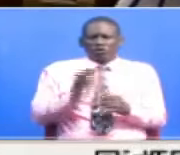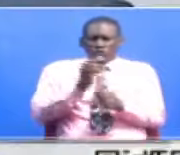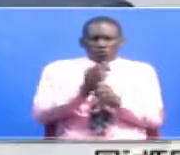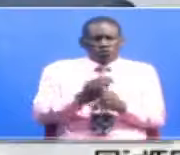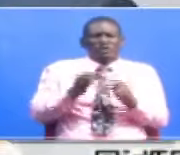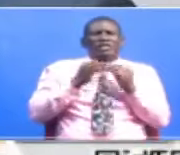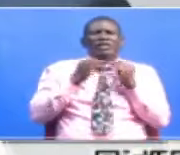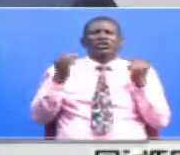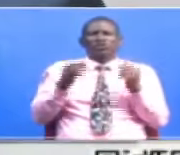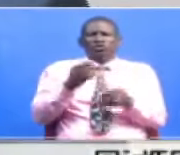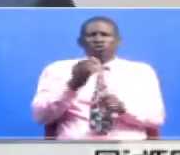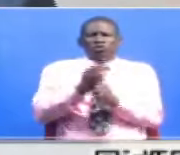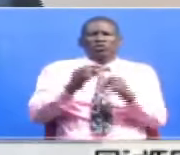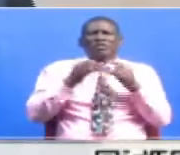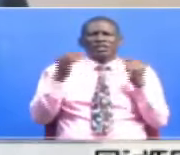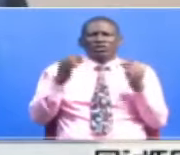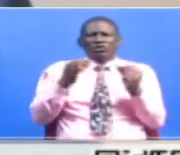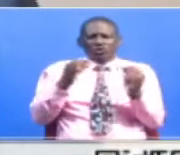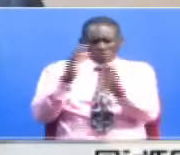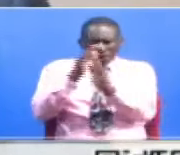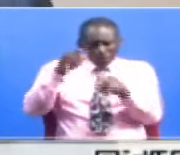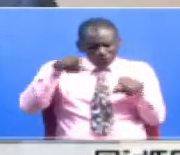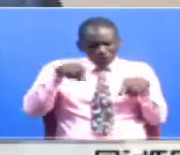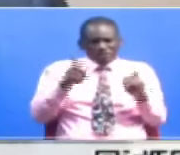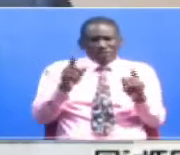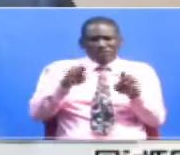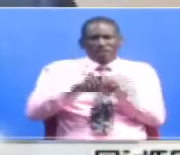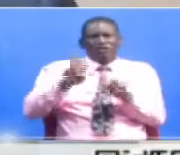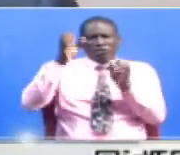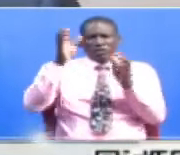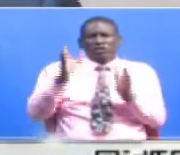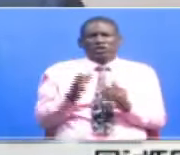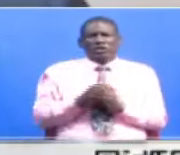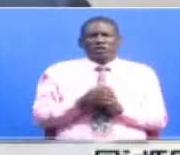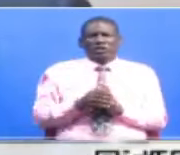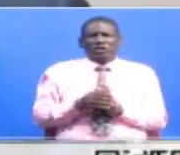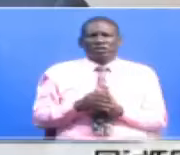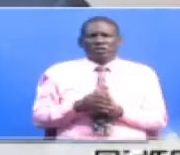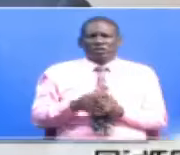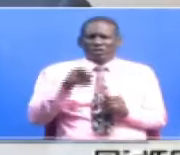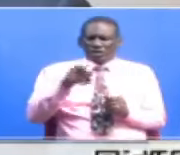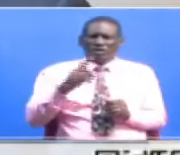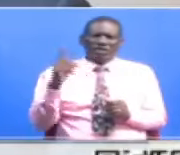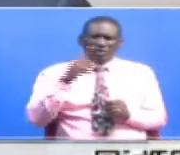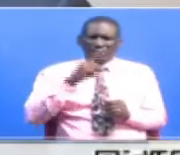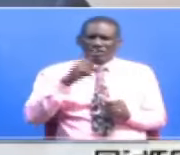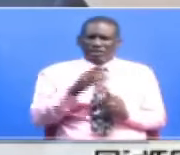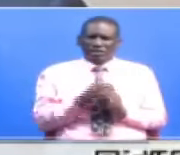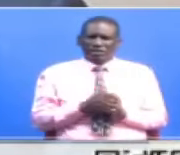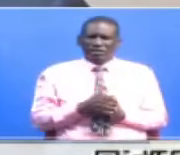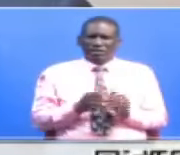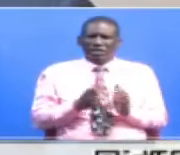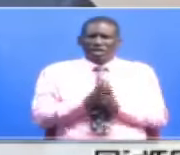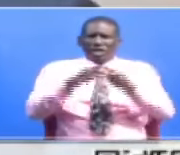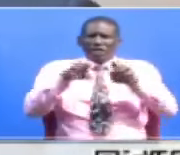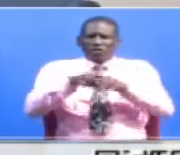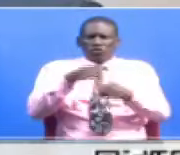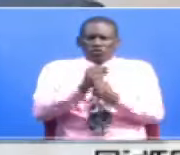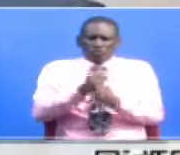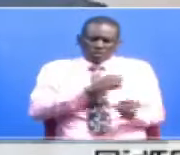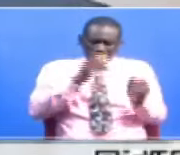religion to cover yourself as a politician. You know, that's dangerous. And you even